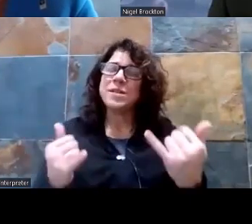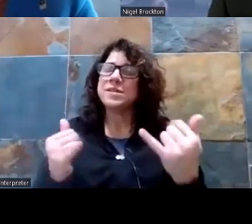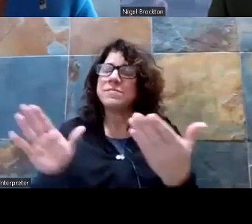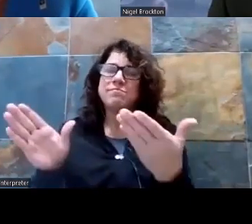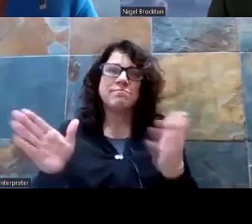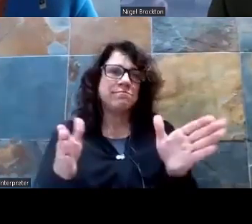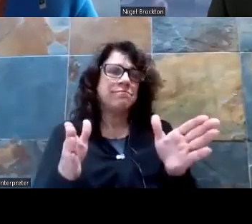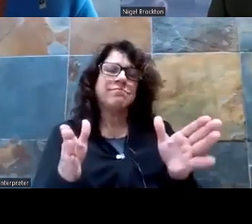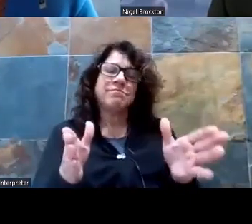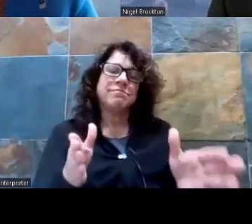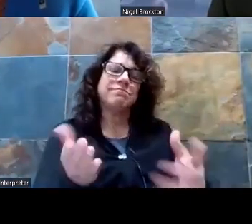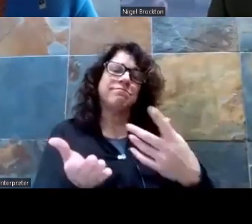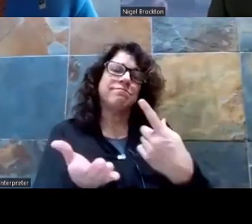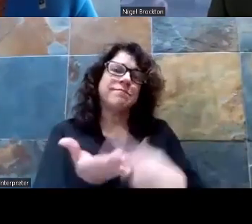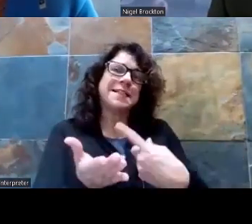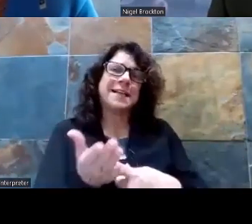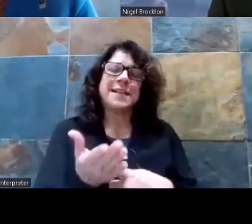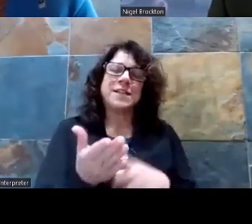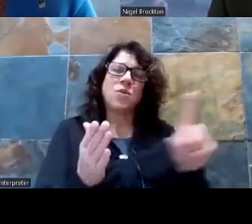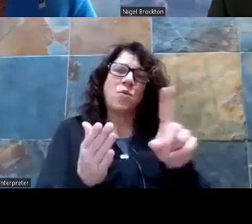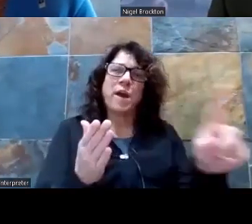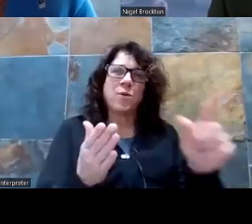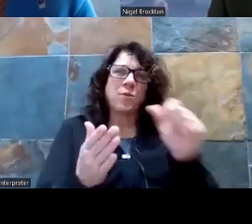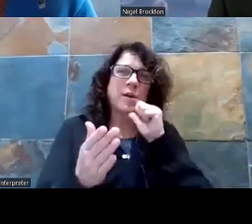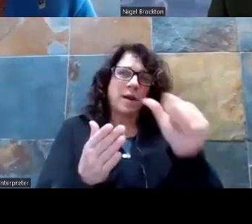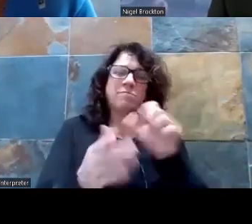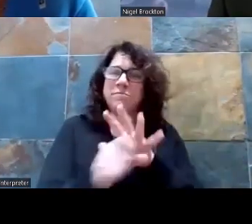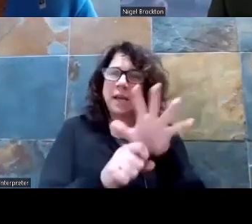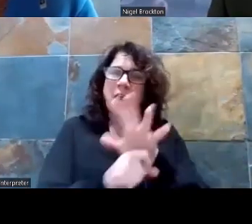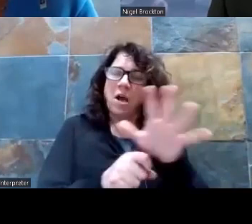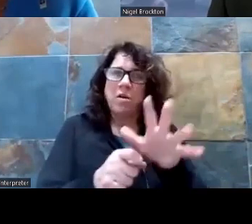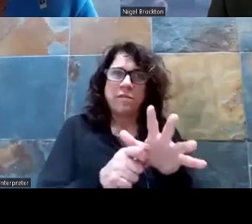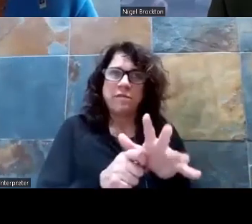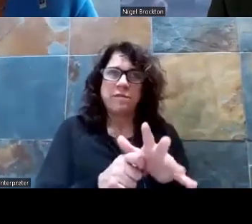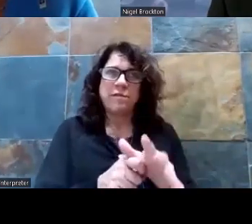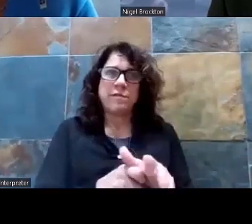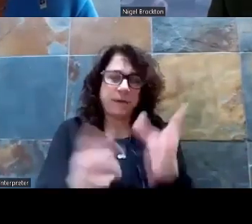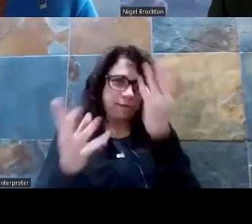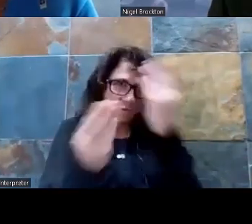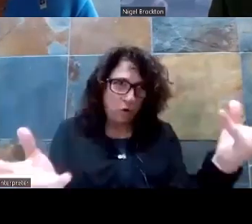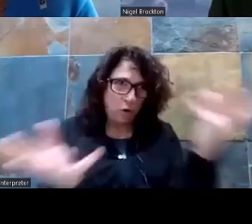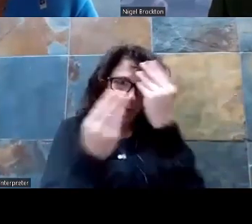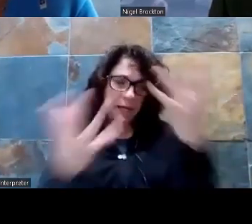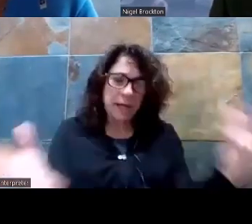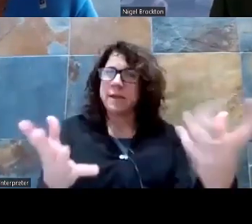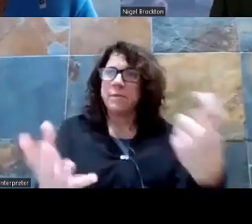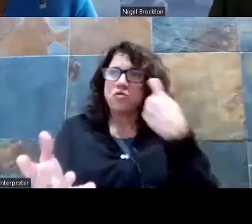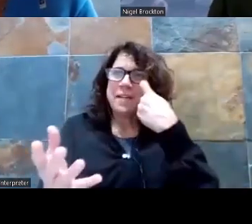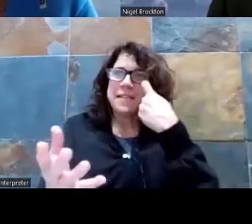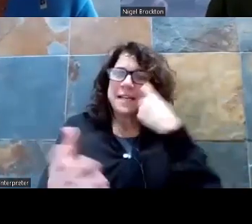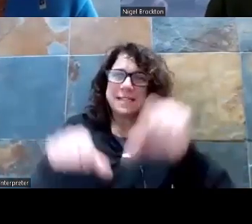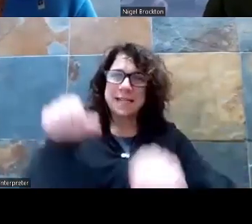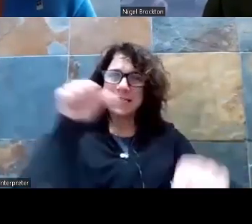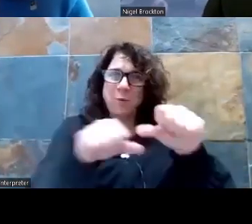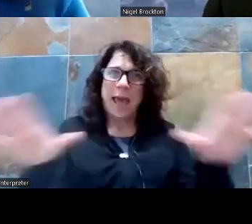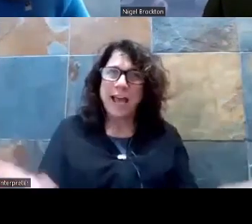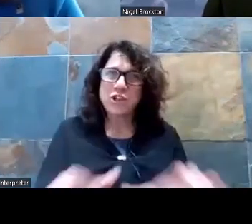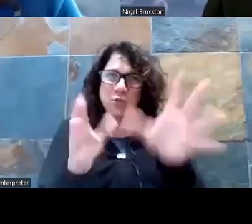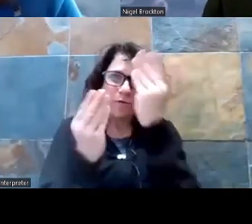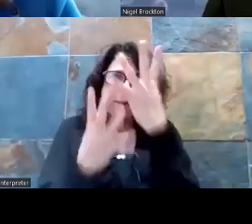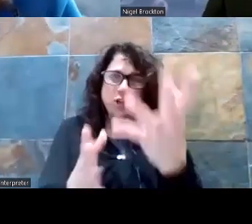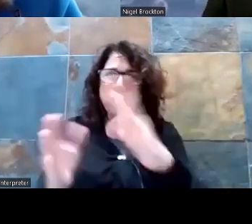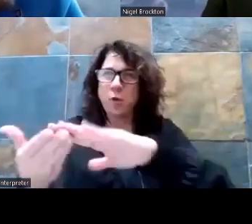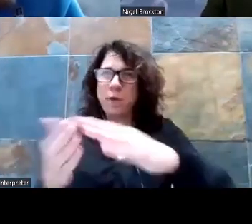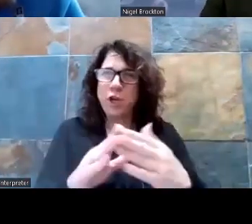about where we've fallen short in translating and transferring the latest science into actionable information that community